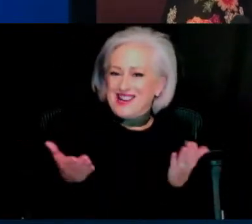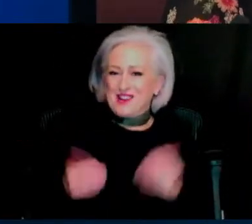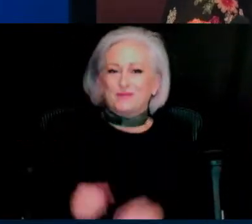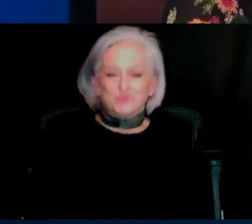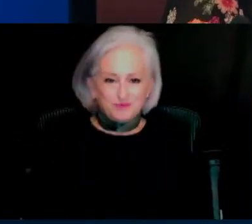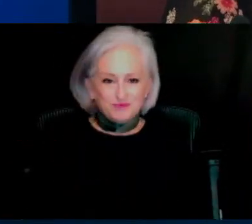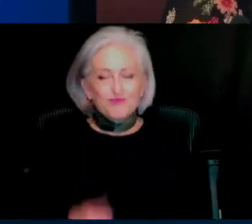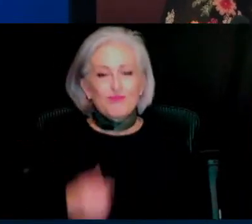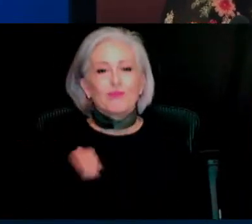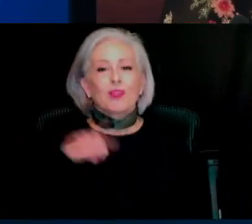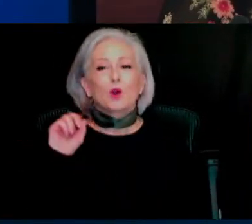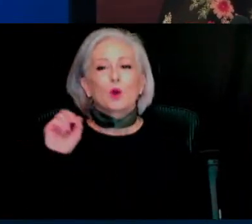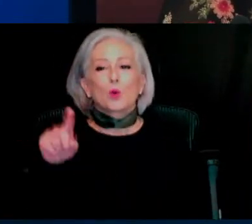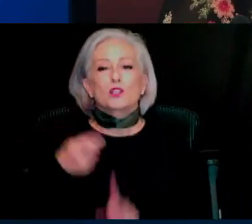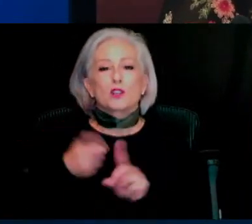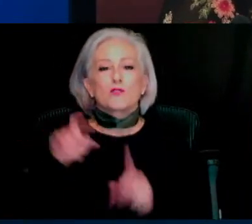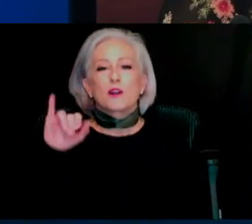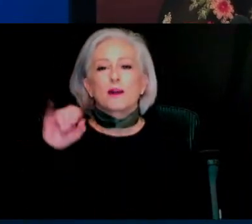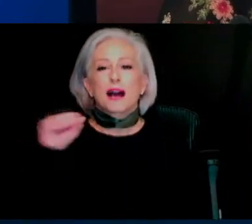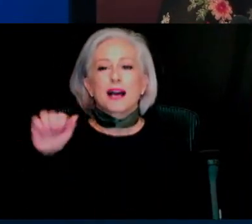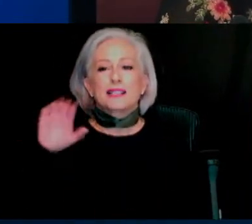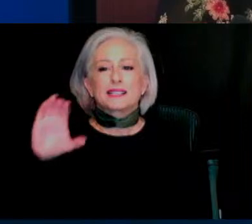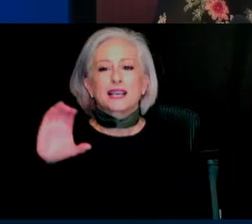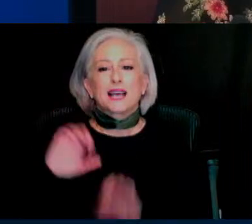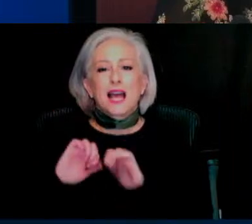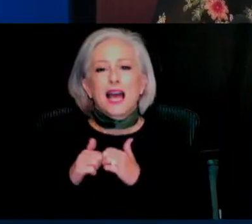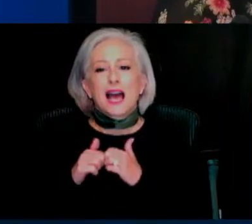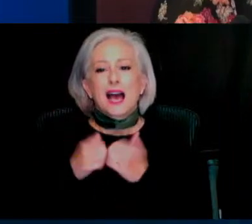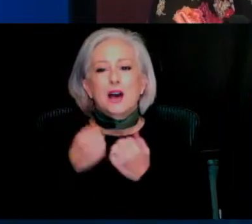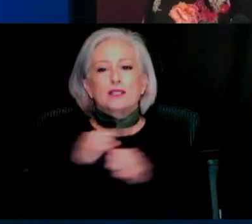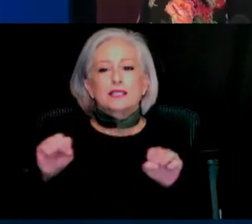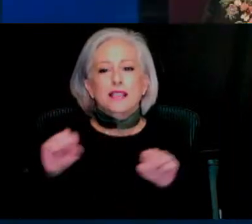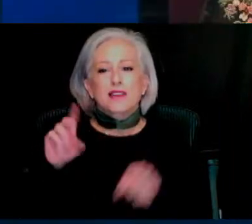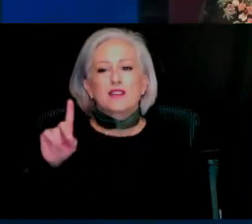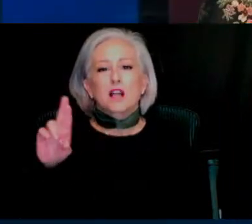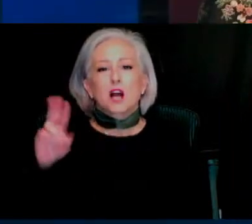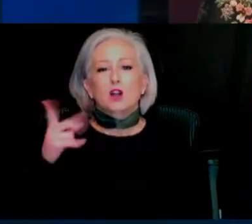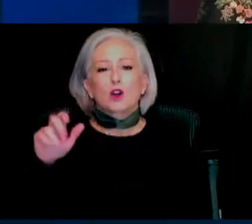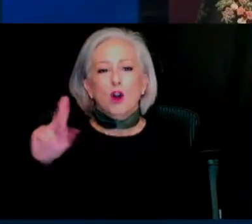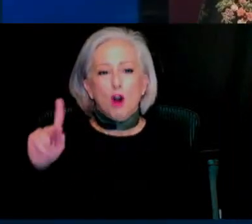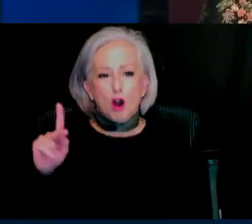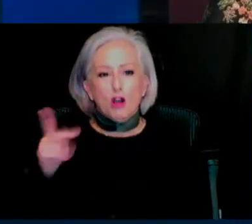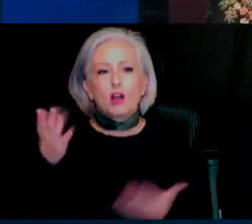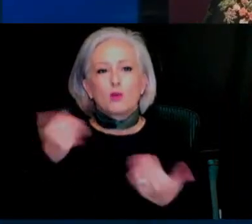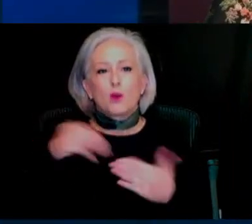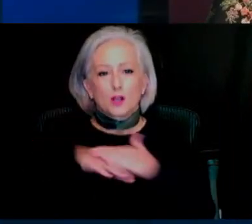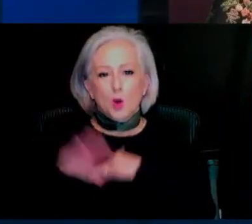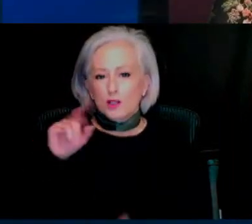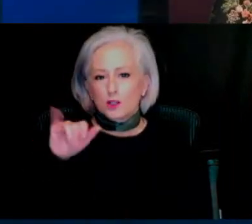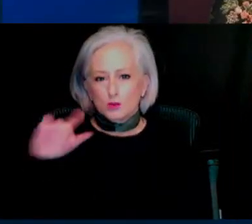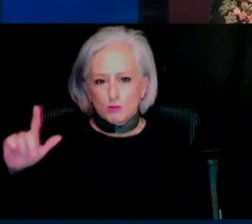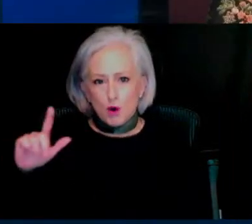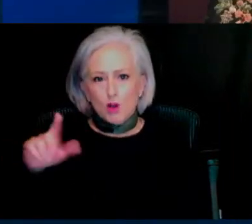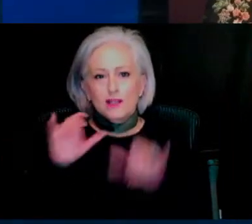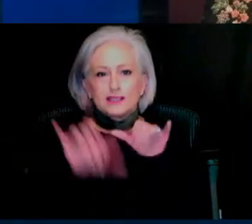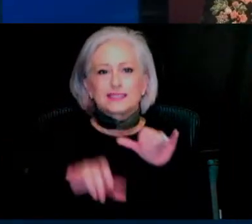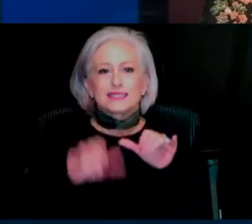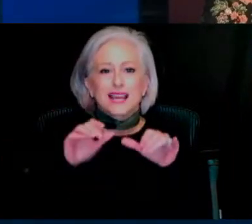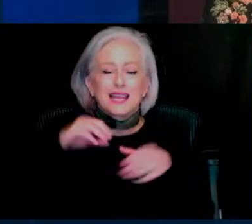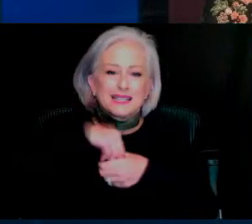from Isaac about how safe it is, Dr. Hawkinson, now that people want to go inside, maybe go to the malls and things like that and stay inside and do their